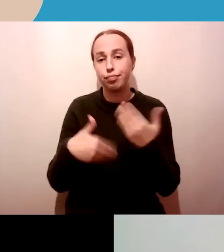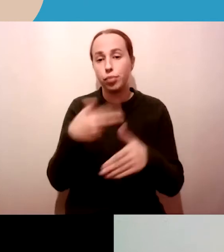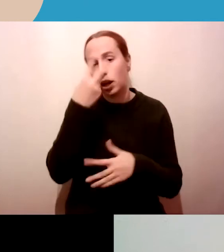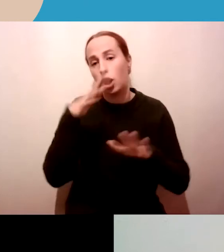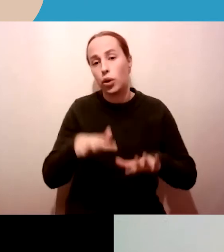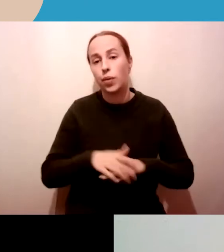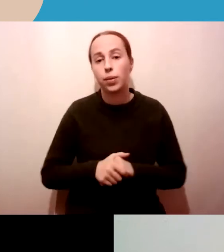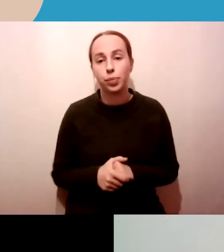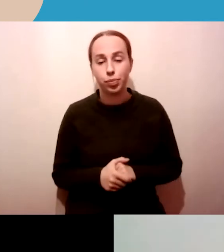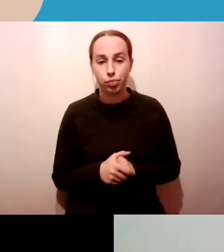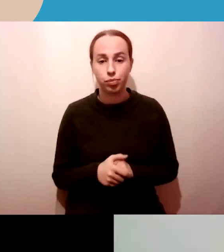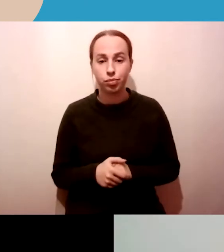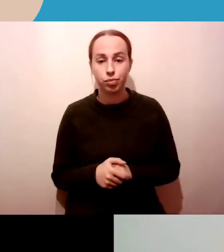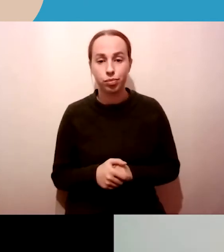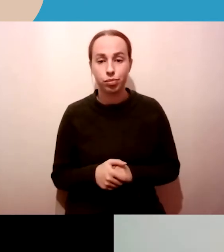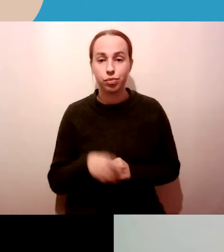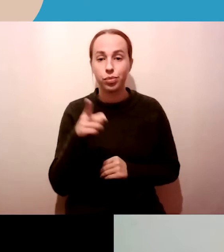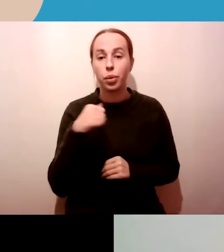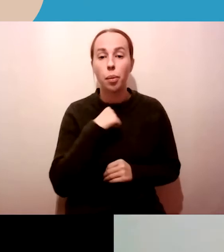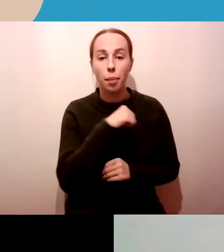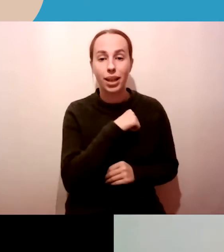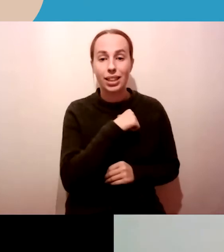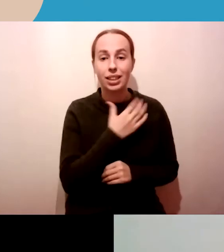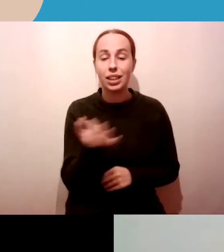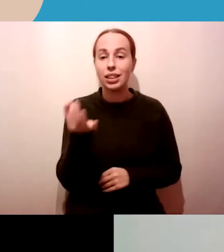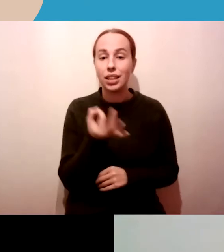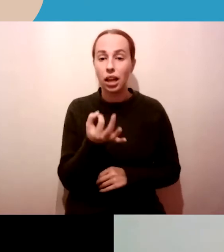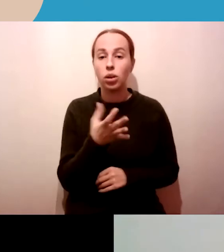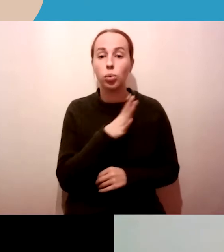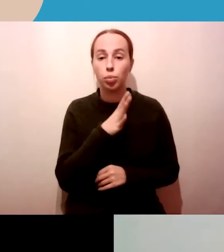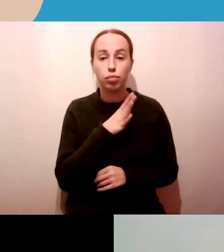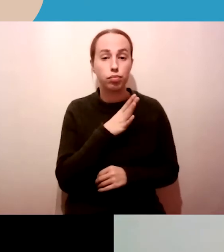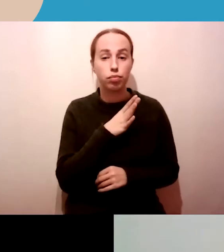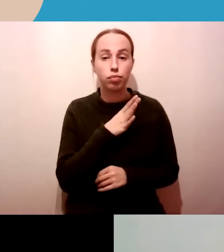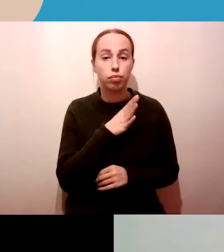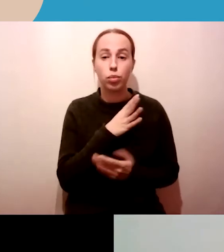learn about, and we are ready to learn from the best practice of other countries as well.